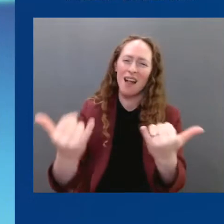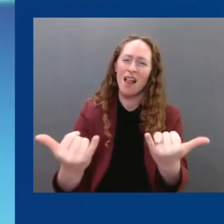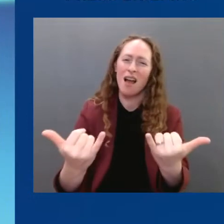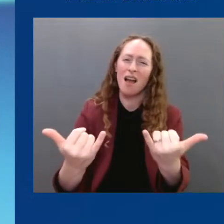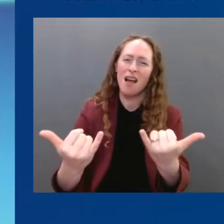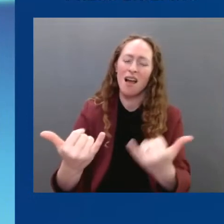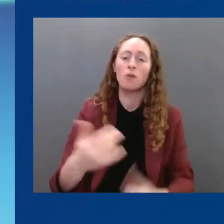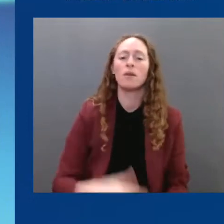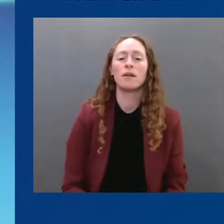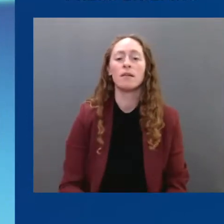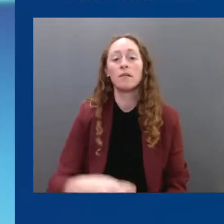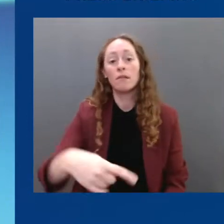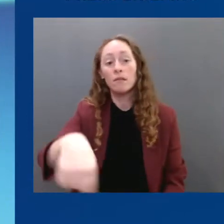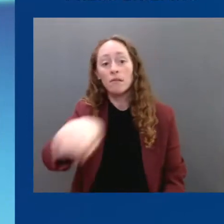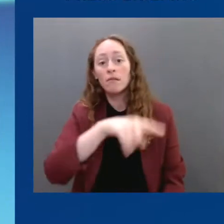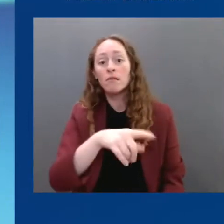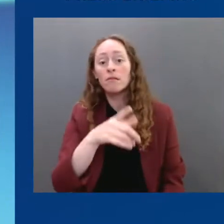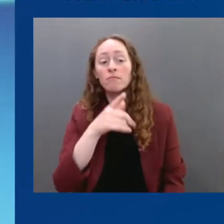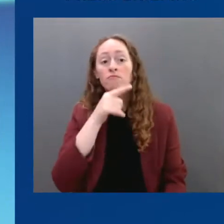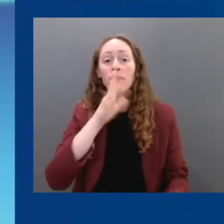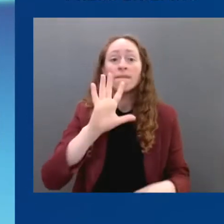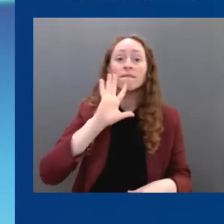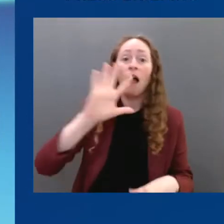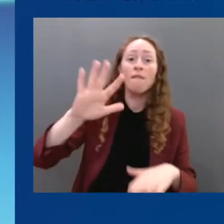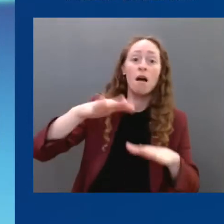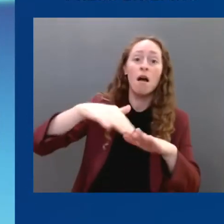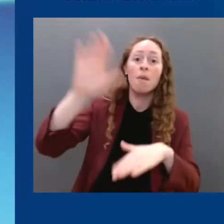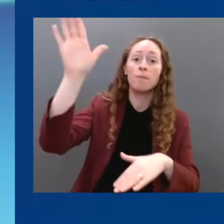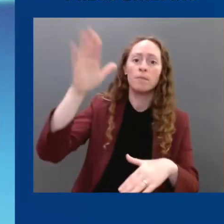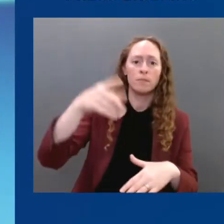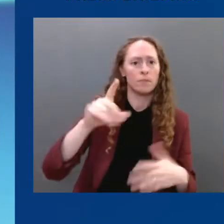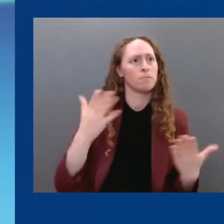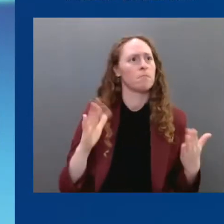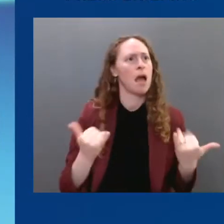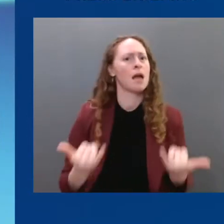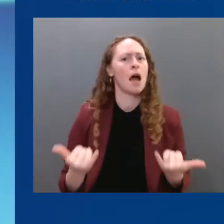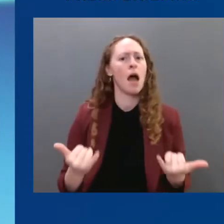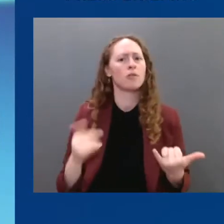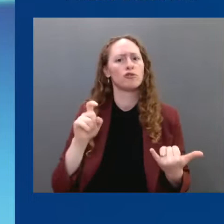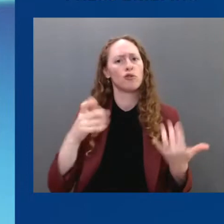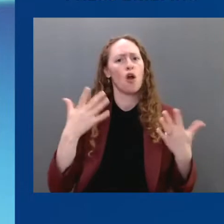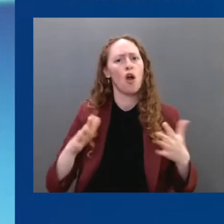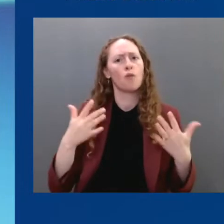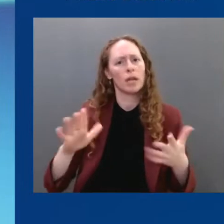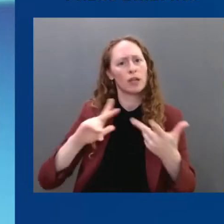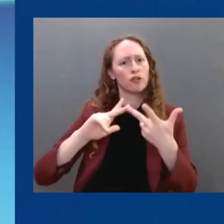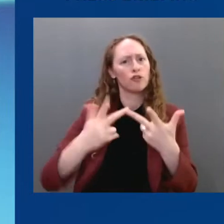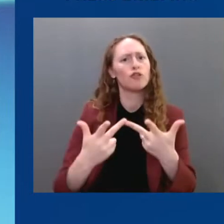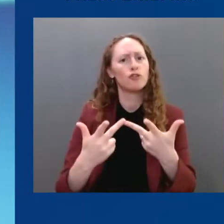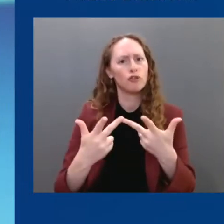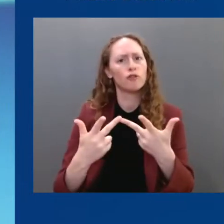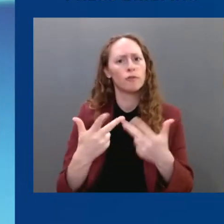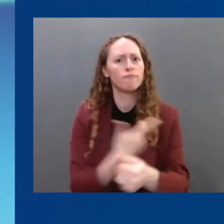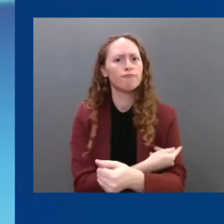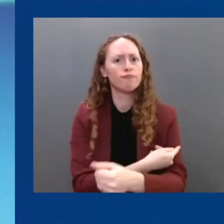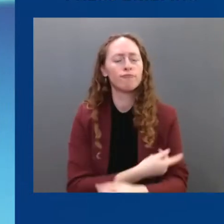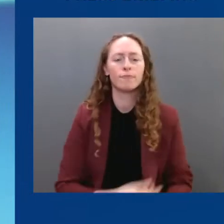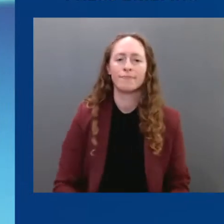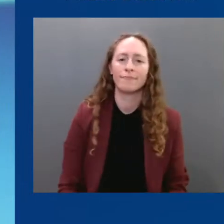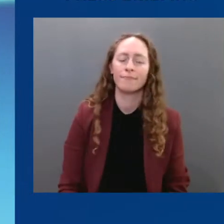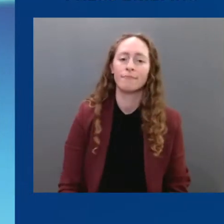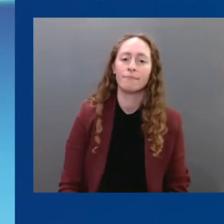shot after 5 months after their initial vaccination. And if you haven't, don't delay. Do it